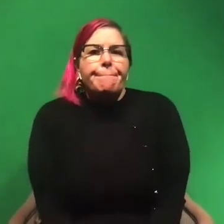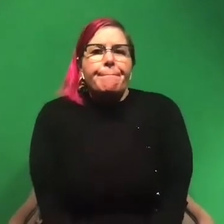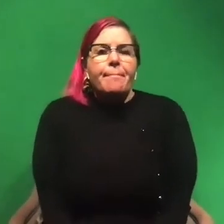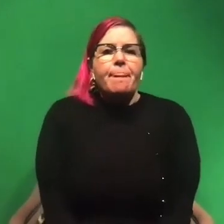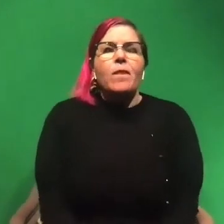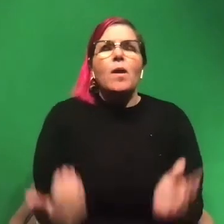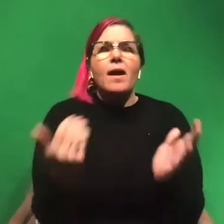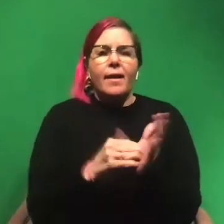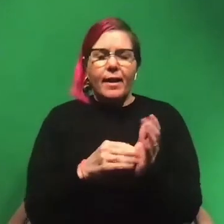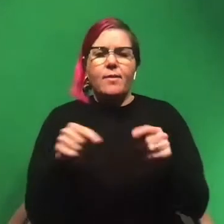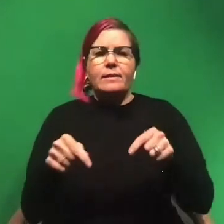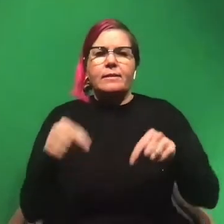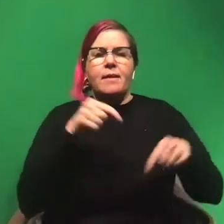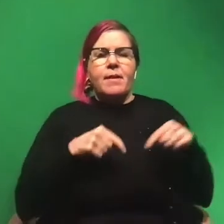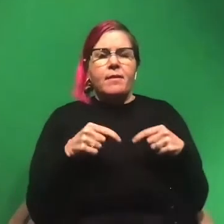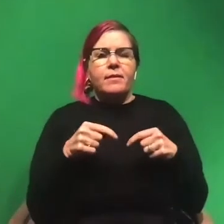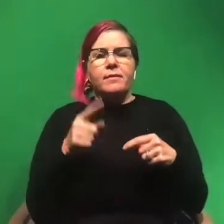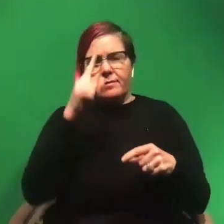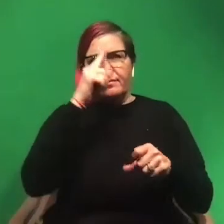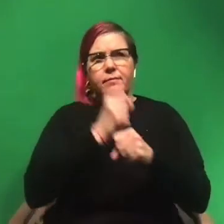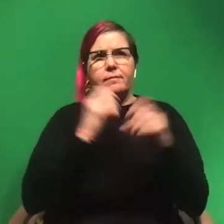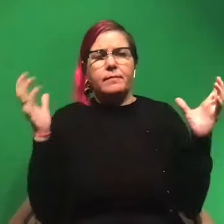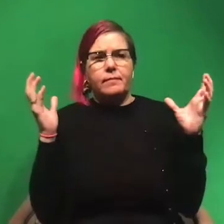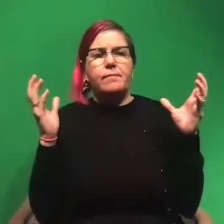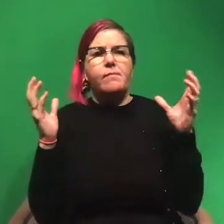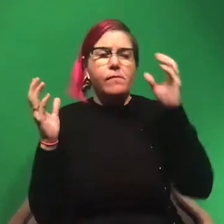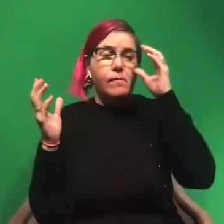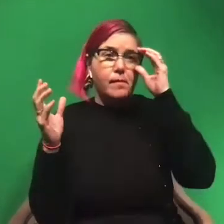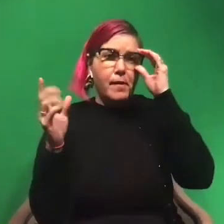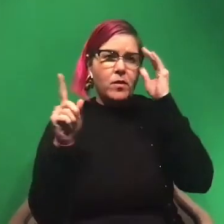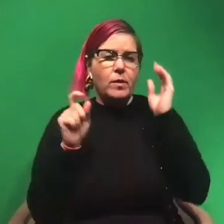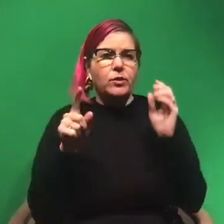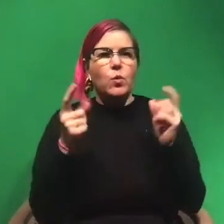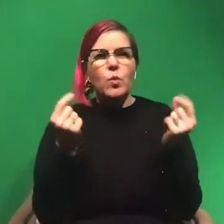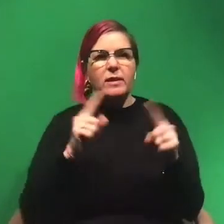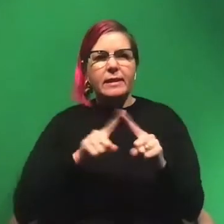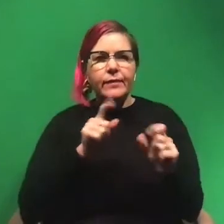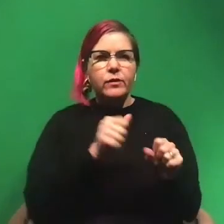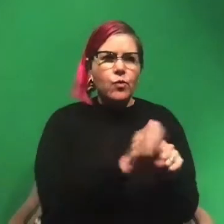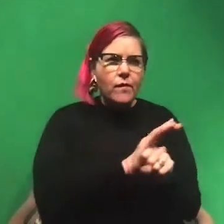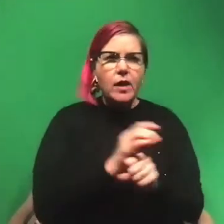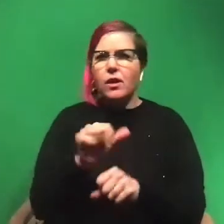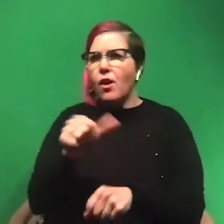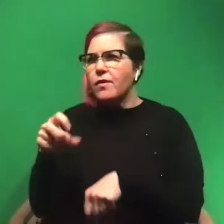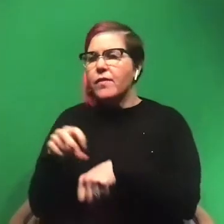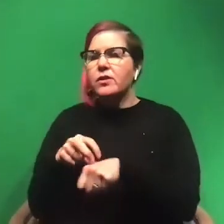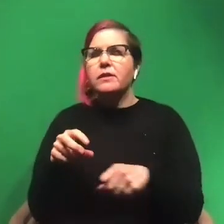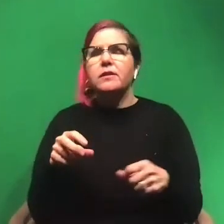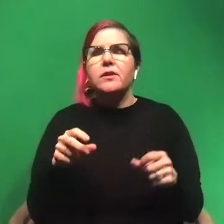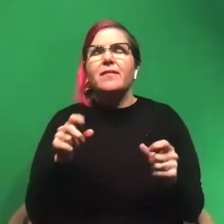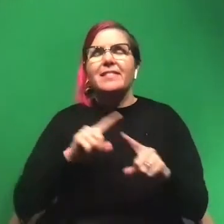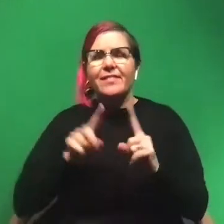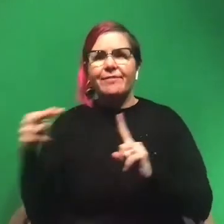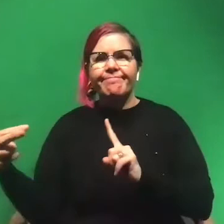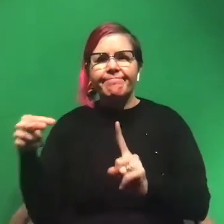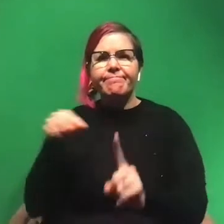again, I will just step back so that you can just imagine that a question like what is the difference you can take it from many different angles. You can take